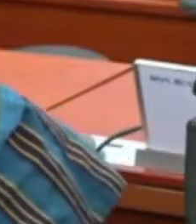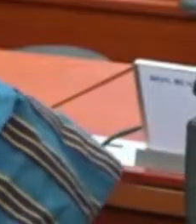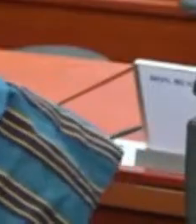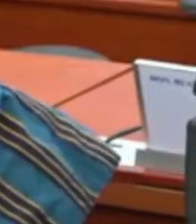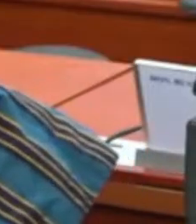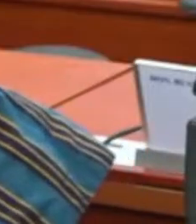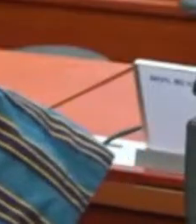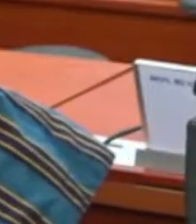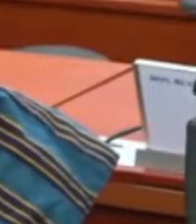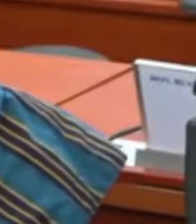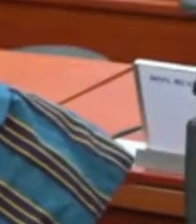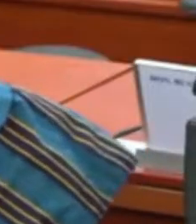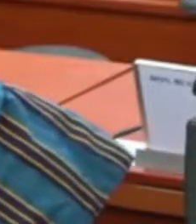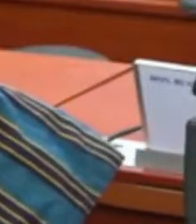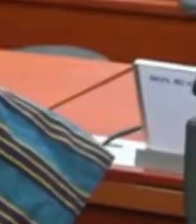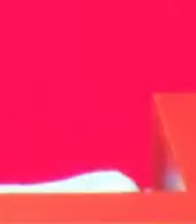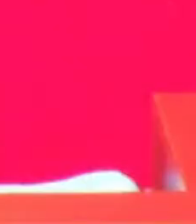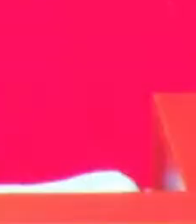Available Leader.